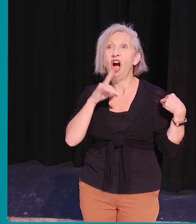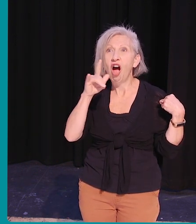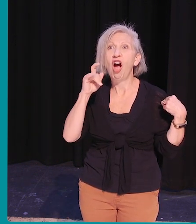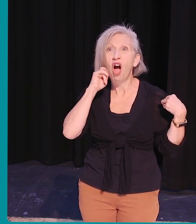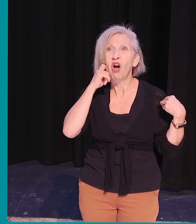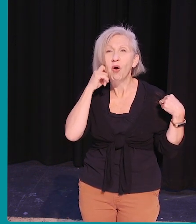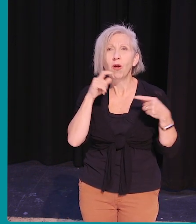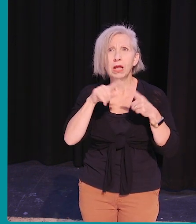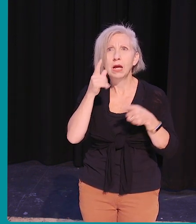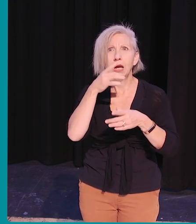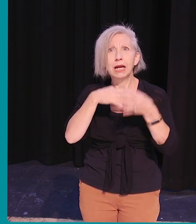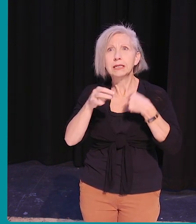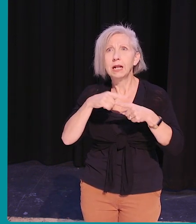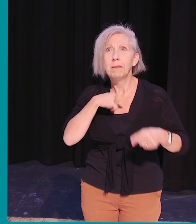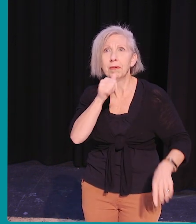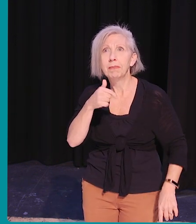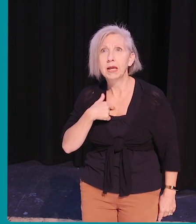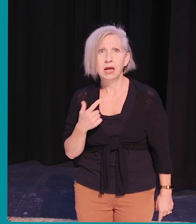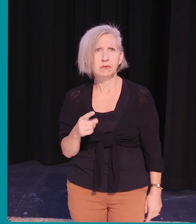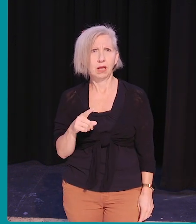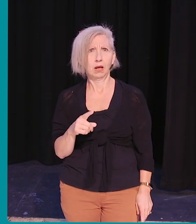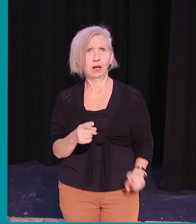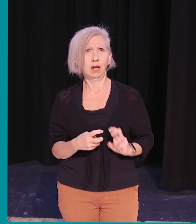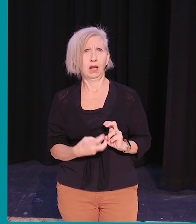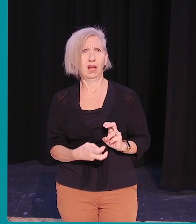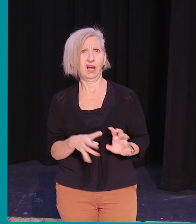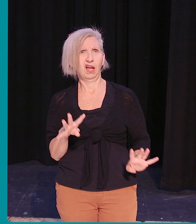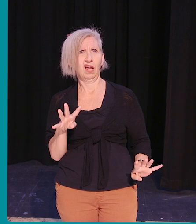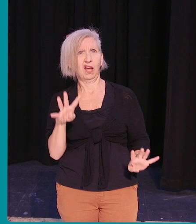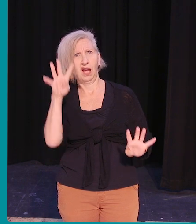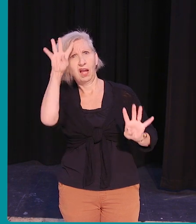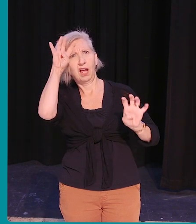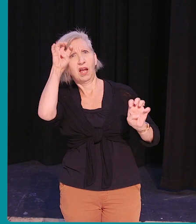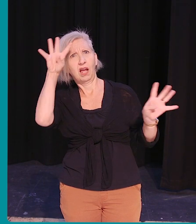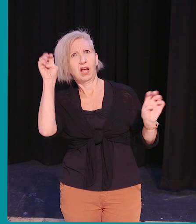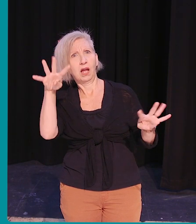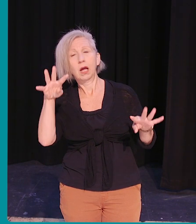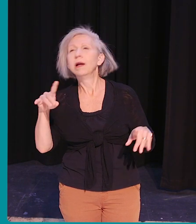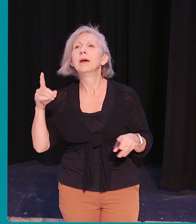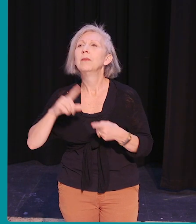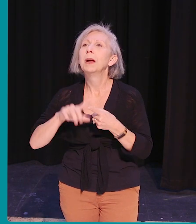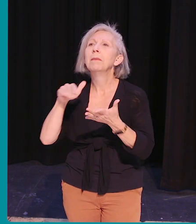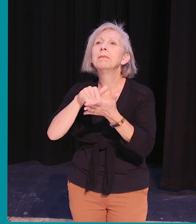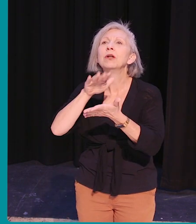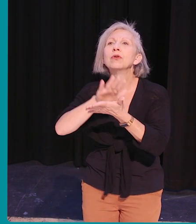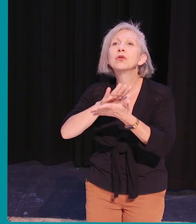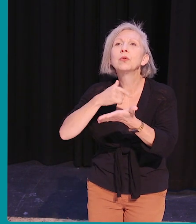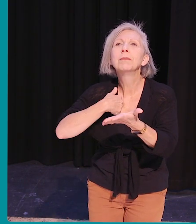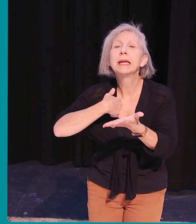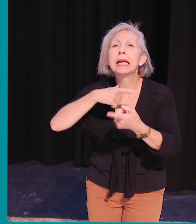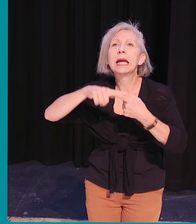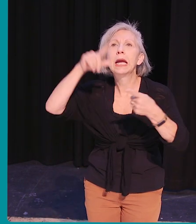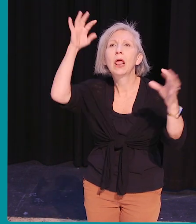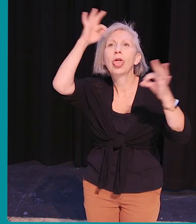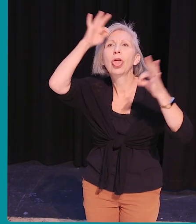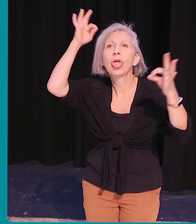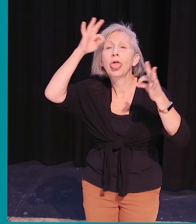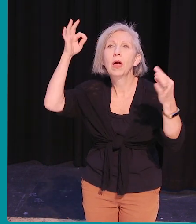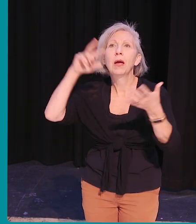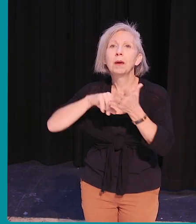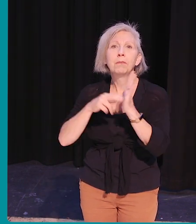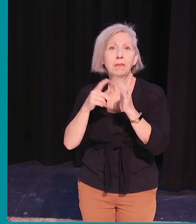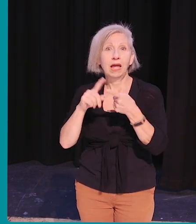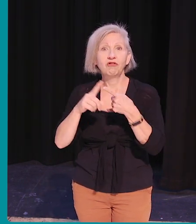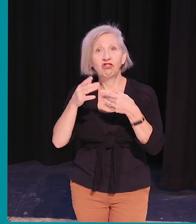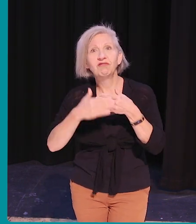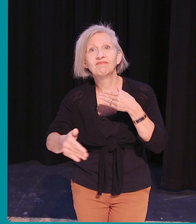Right? And what middle school me didn't know is that the twin forces of technology and globalization were going to upend everything around us over the next